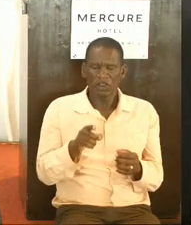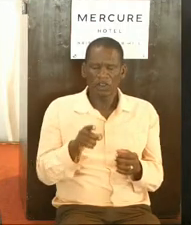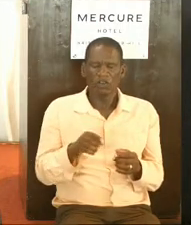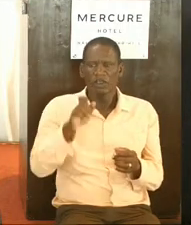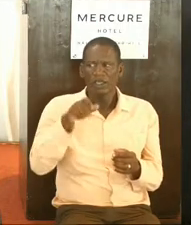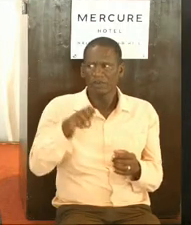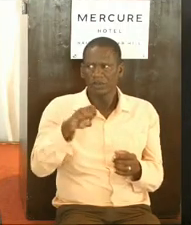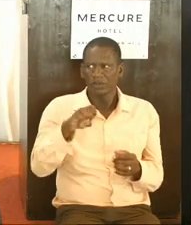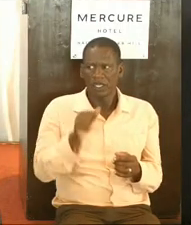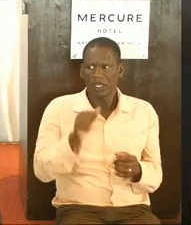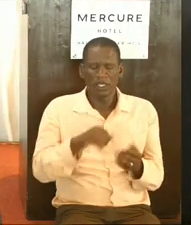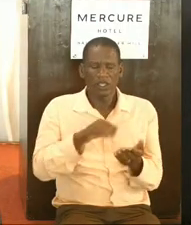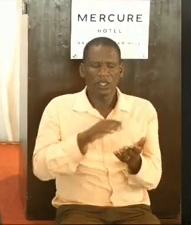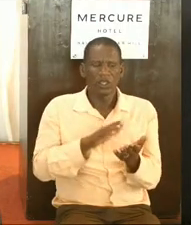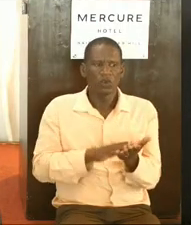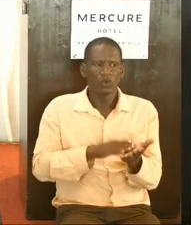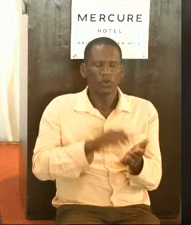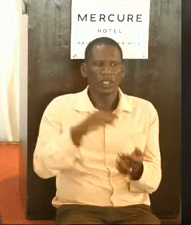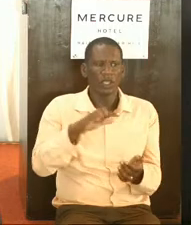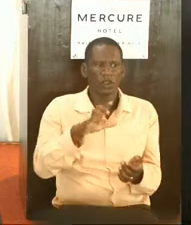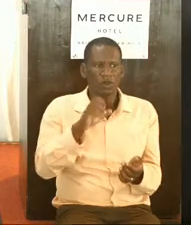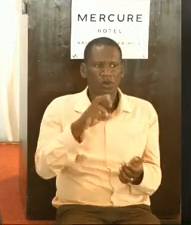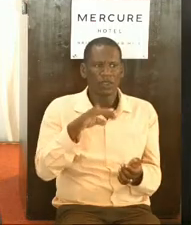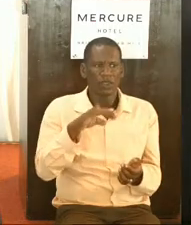here Gloria